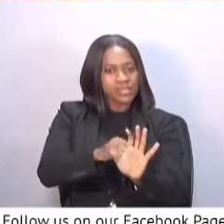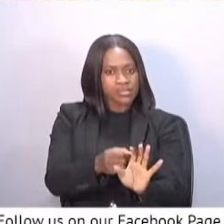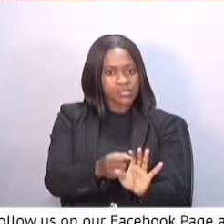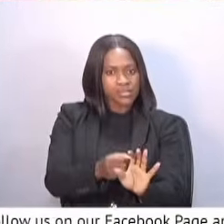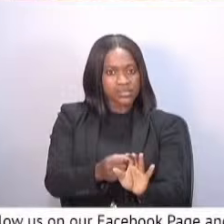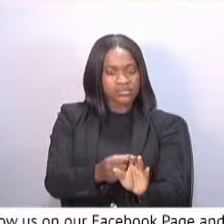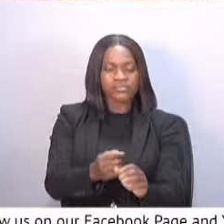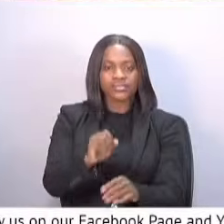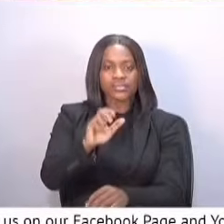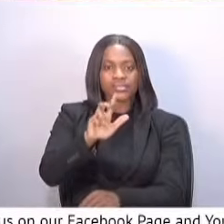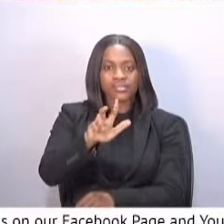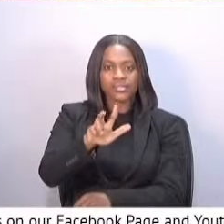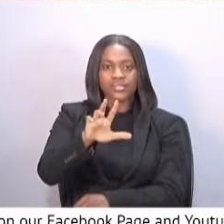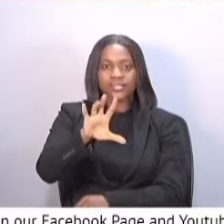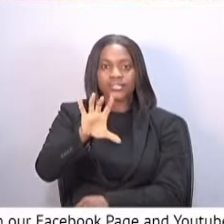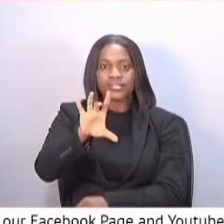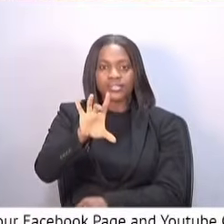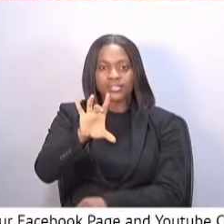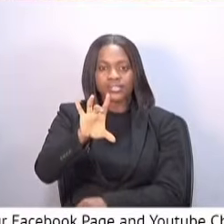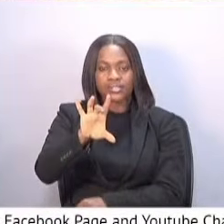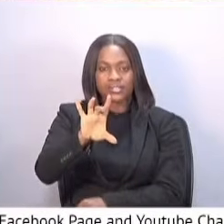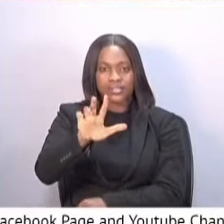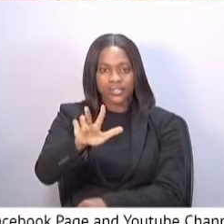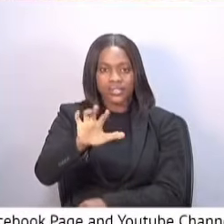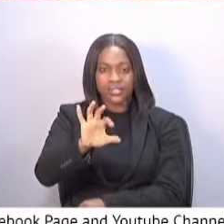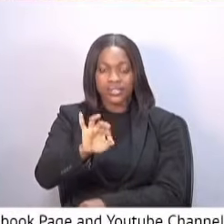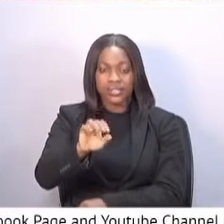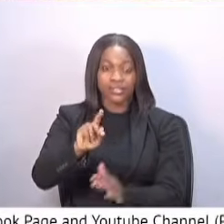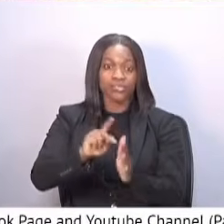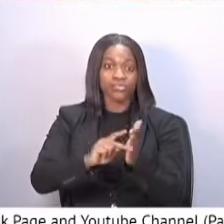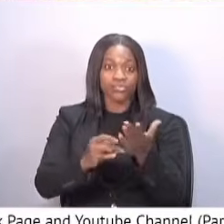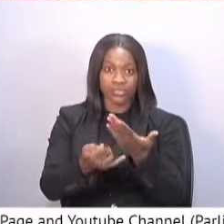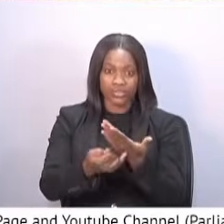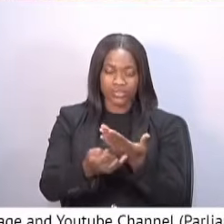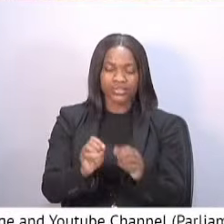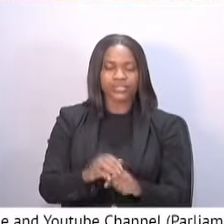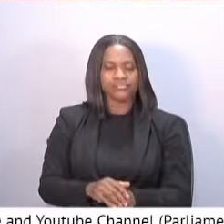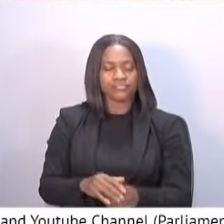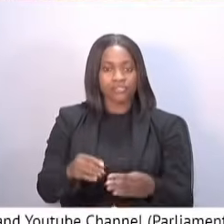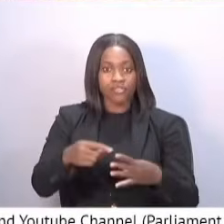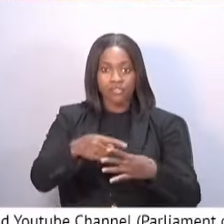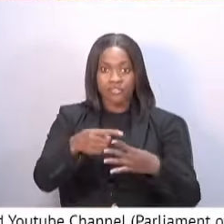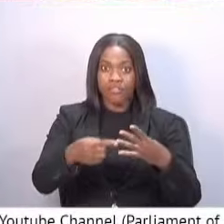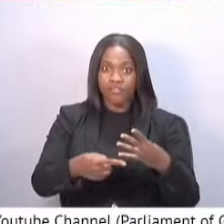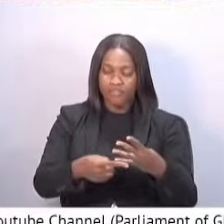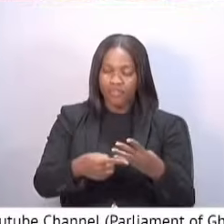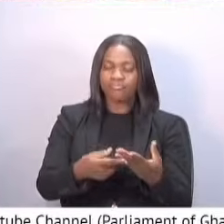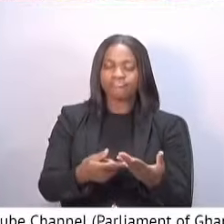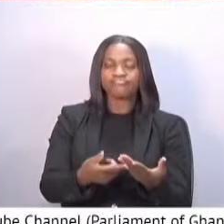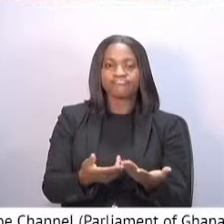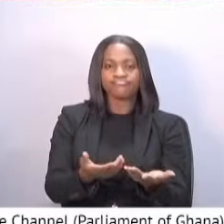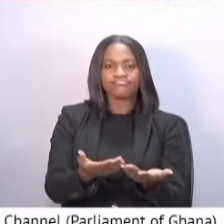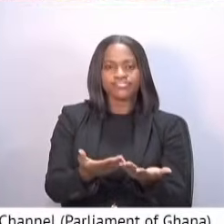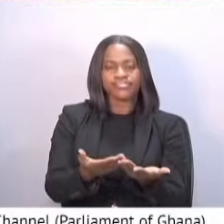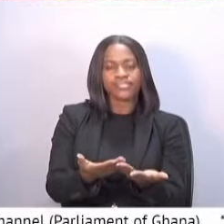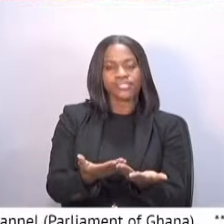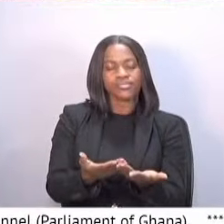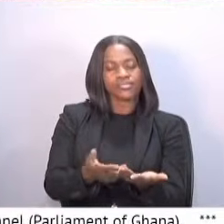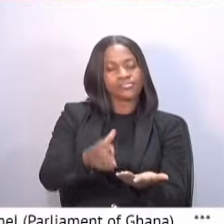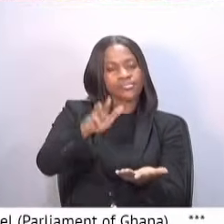at different stages of development. 4 of them have reached an authorization decision